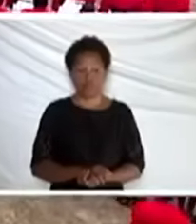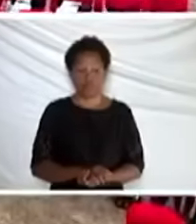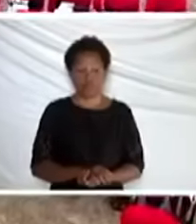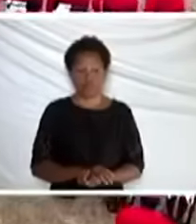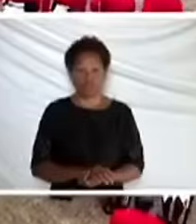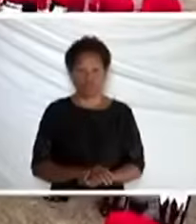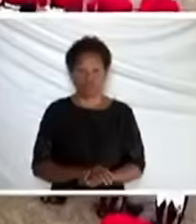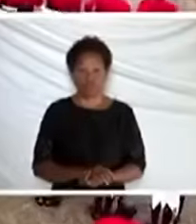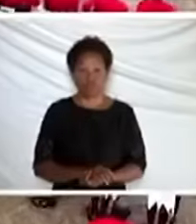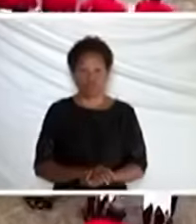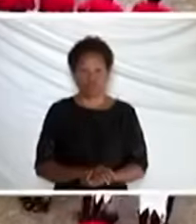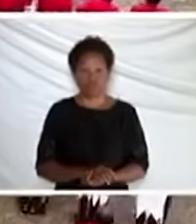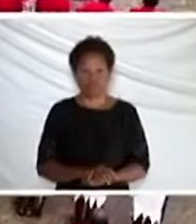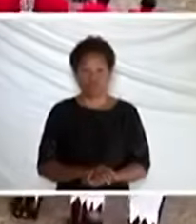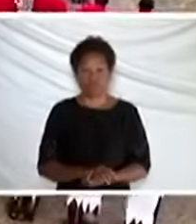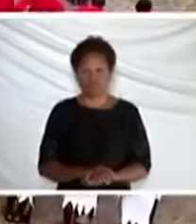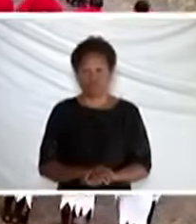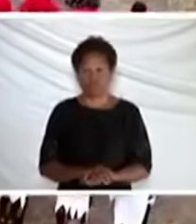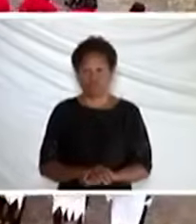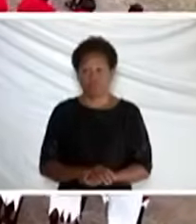Fix.